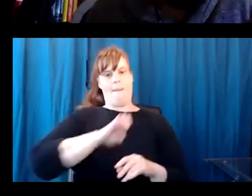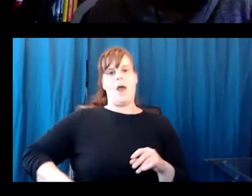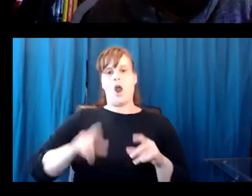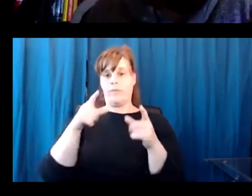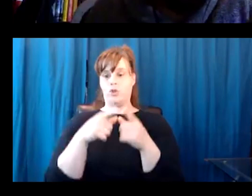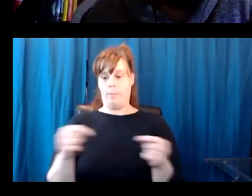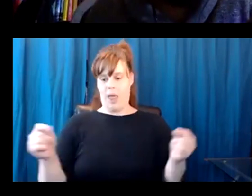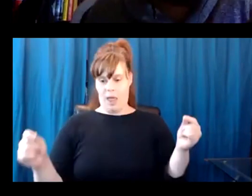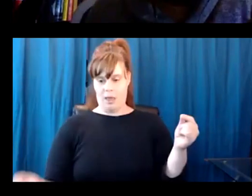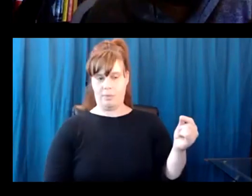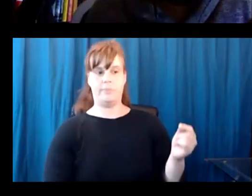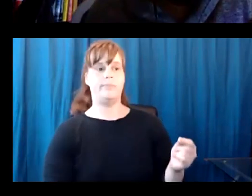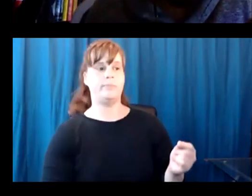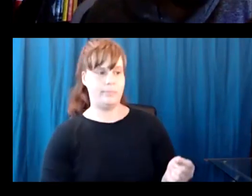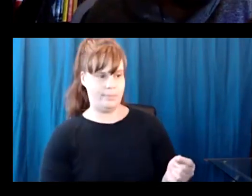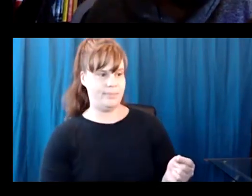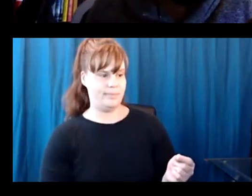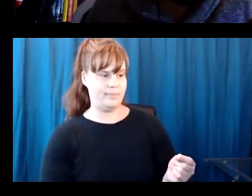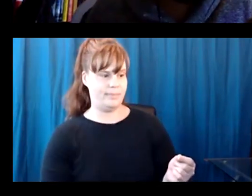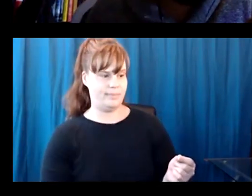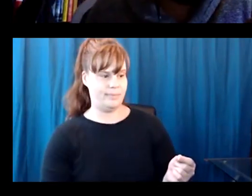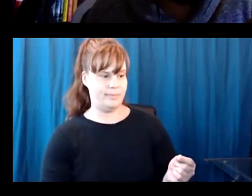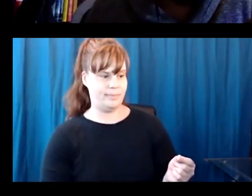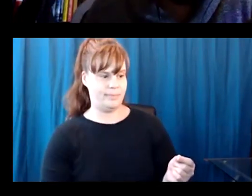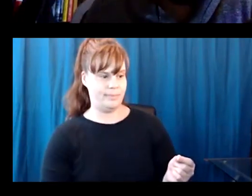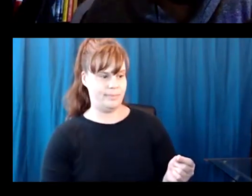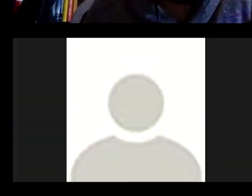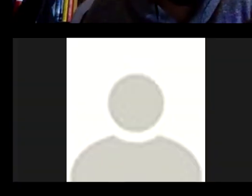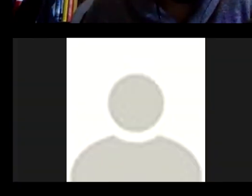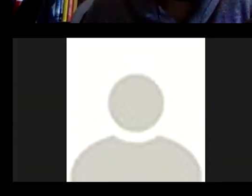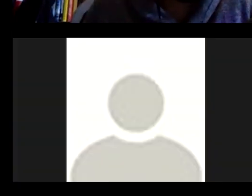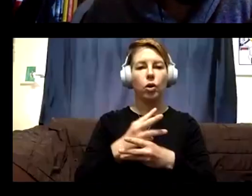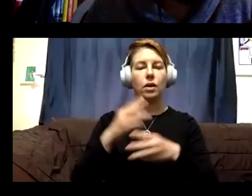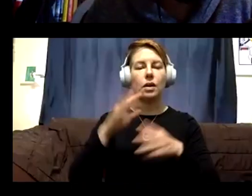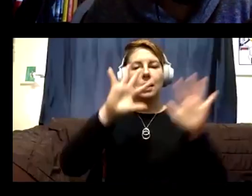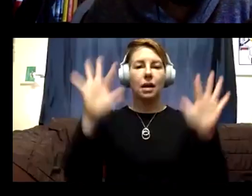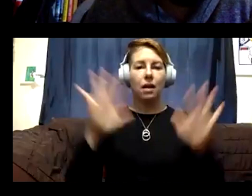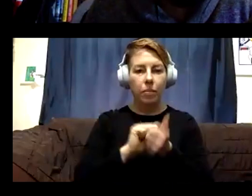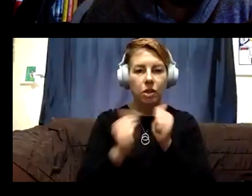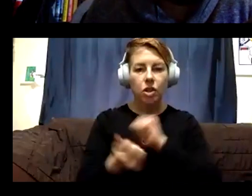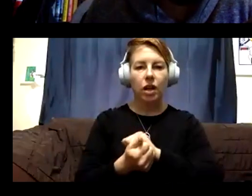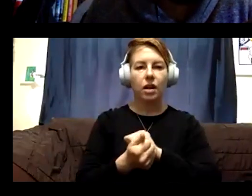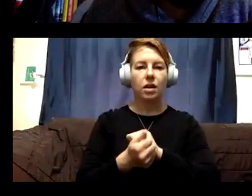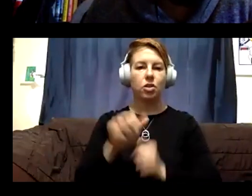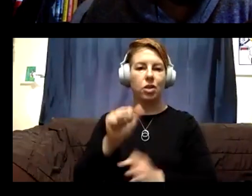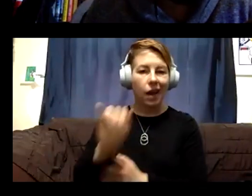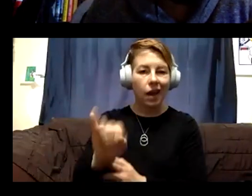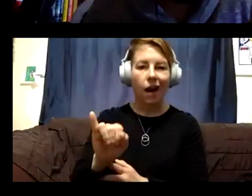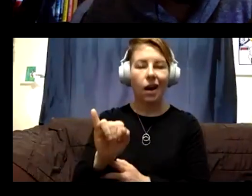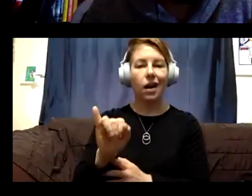Waterworld, Westworld, climate change, artificial intelligence, in each version of the post-apocalypse, the